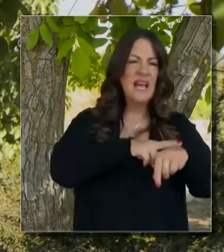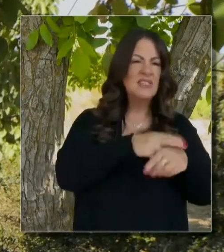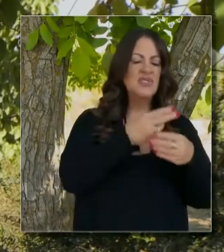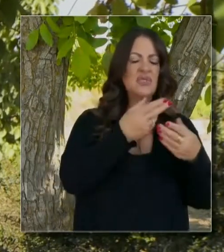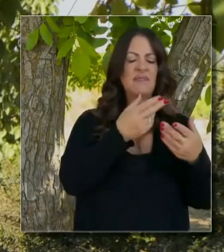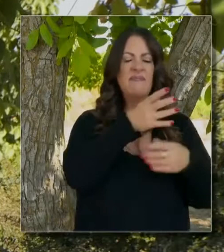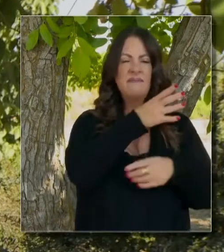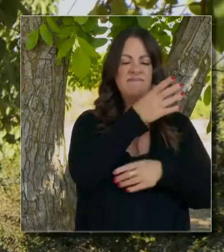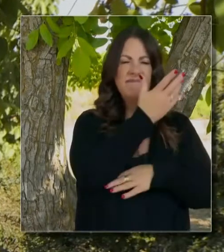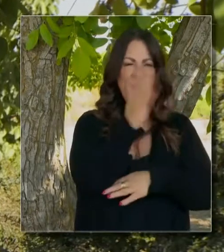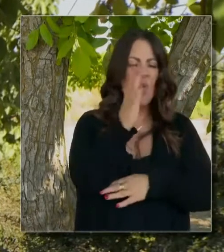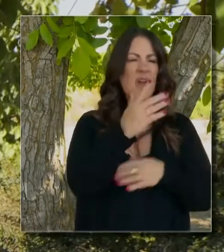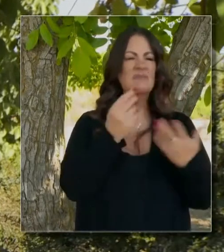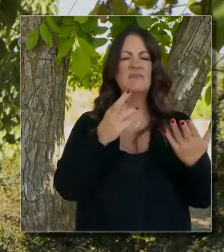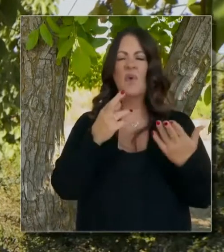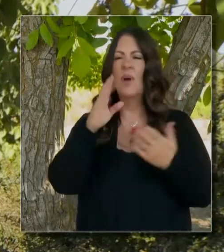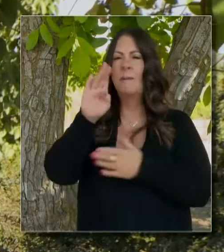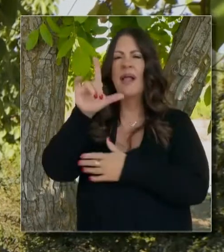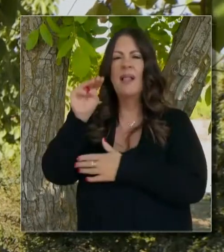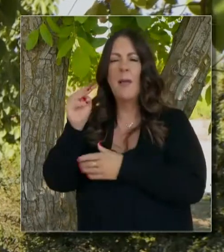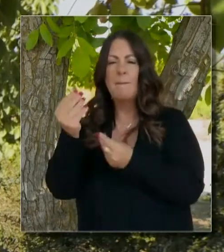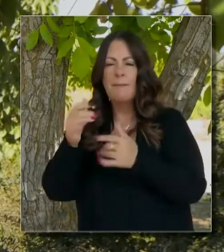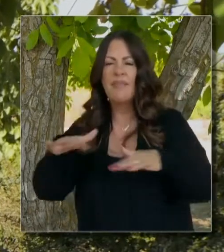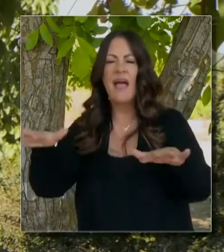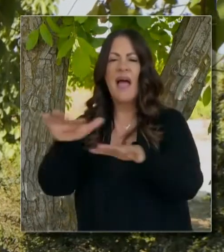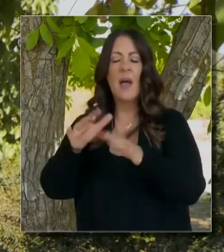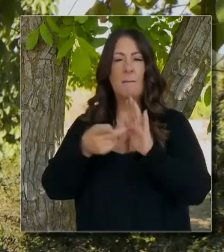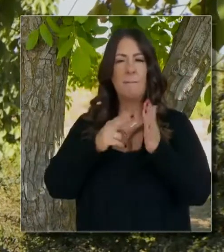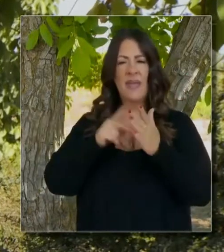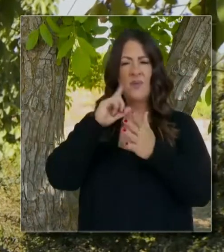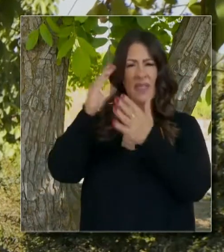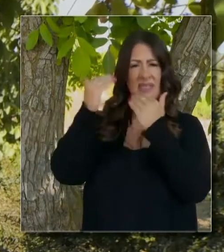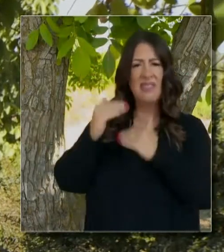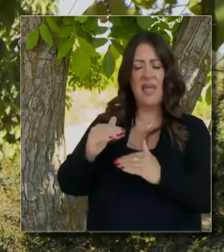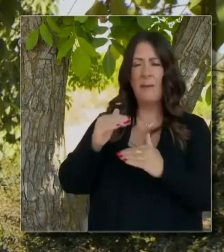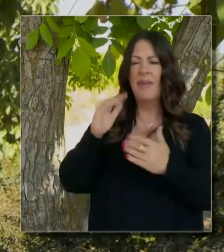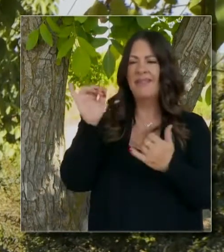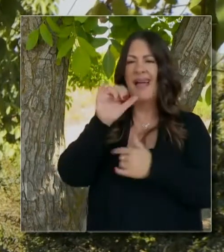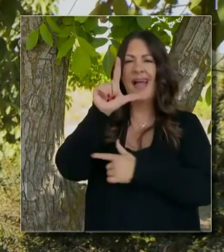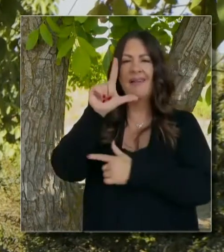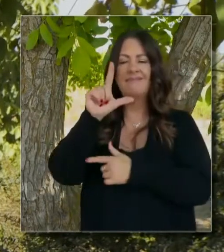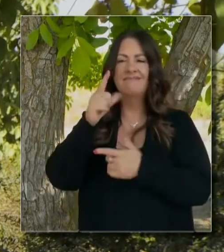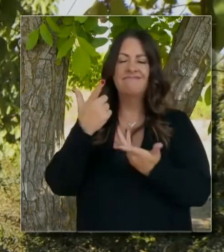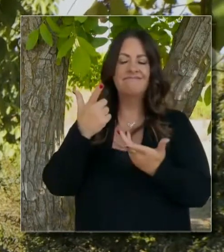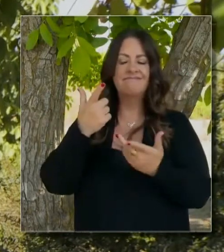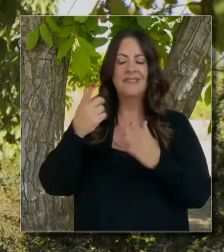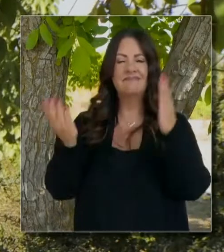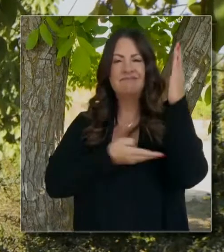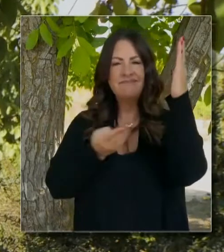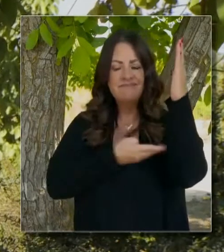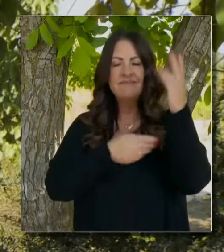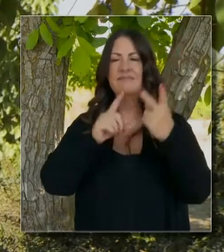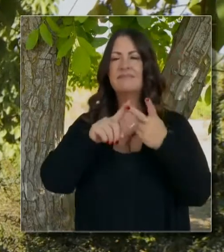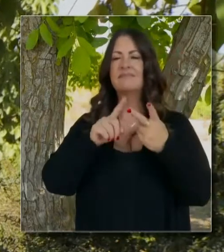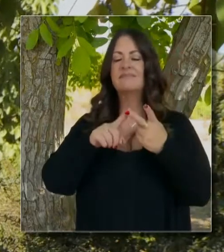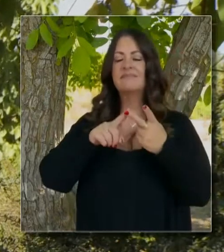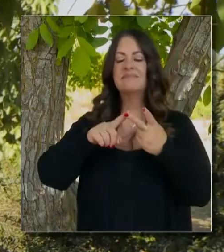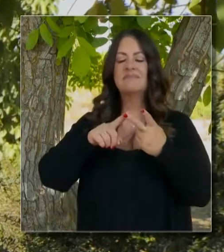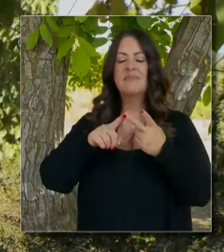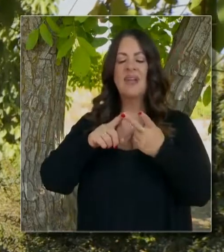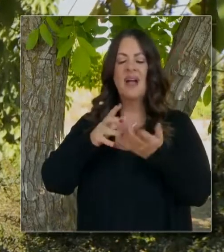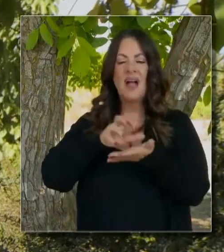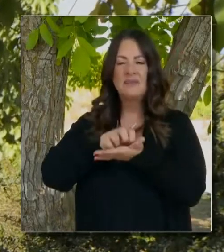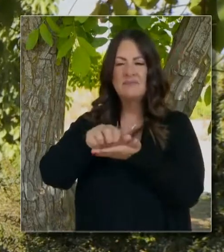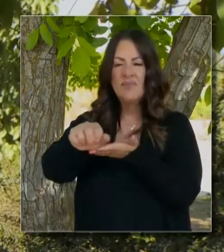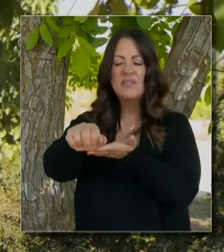lands. Would this initiative seek to limit commercial uses of those lands like logging, grazing, mining? And if so, how is that possible when the